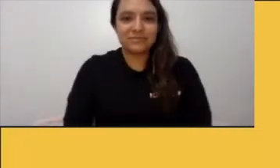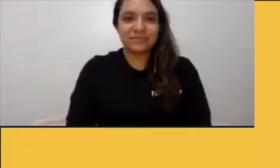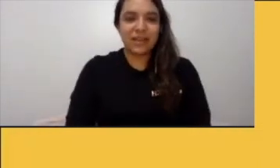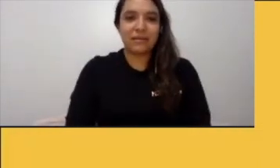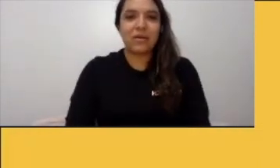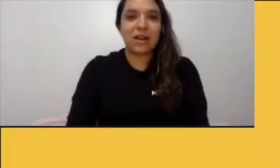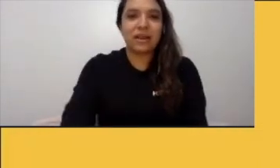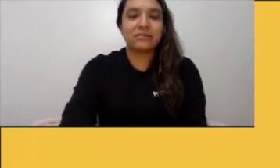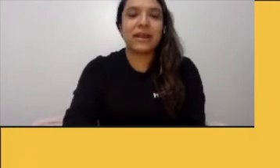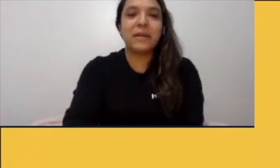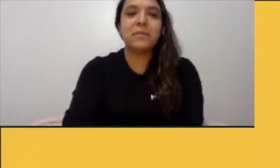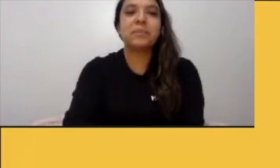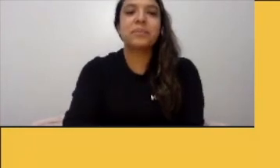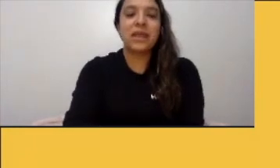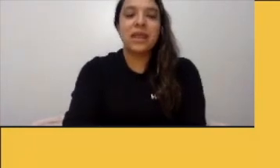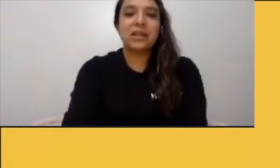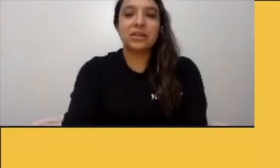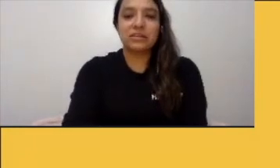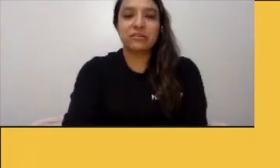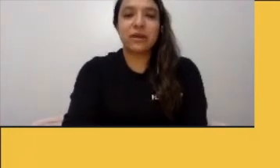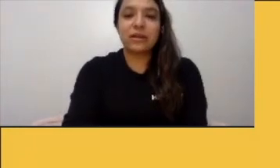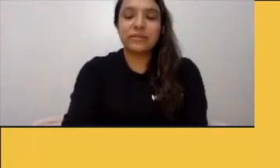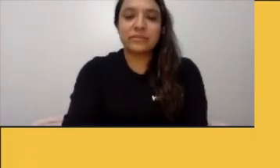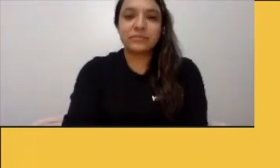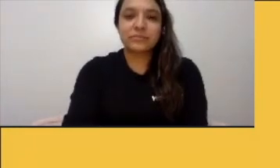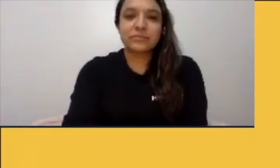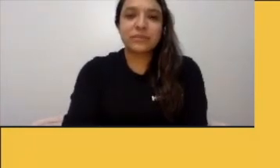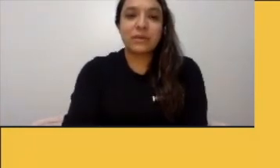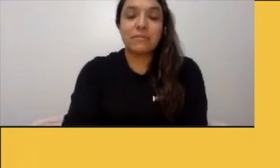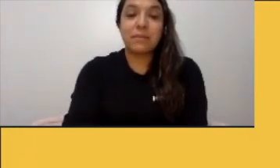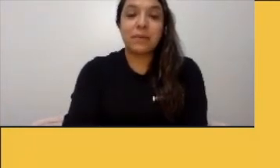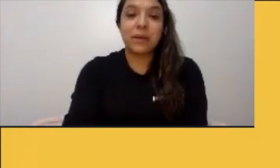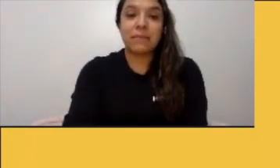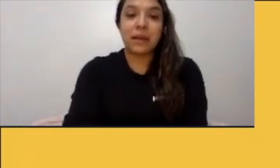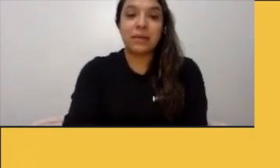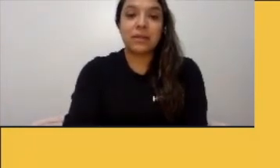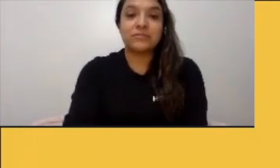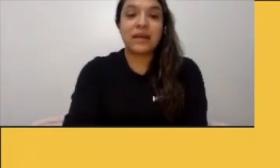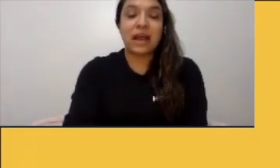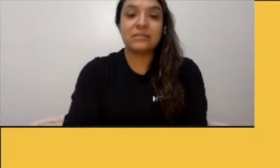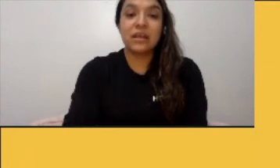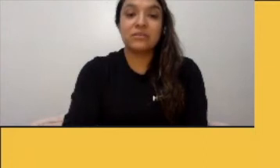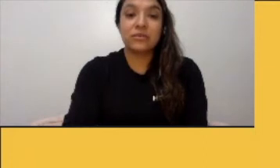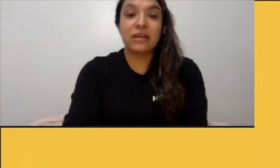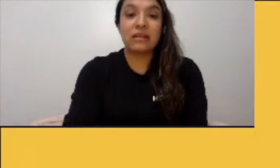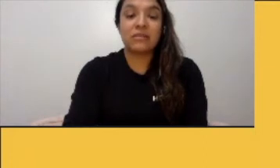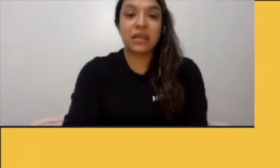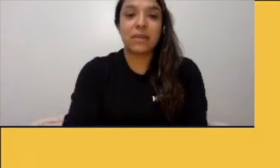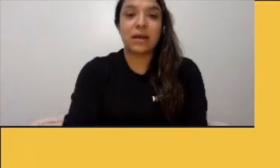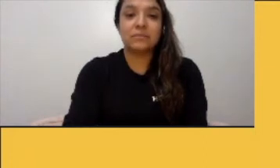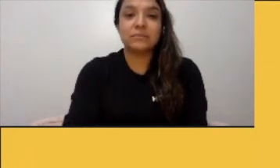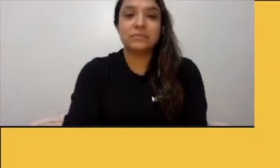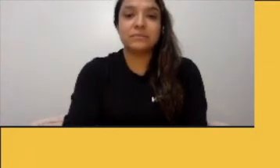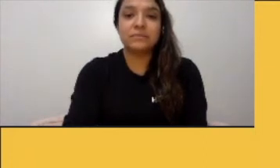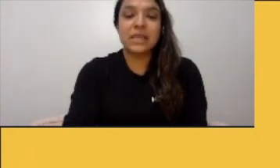robot. Here we go. Are you guys ready? Look at your words. Remember, it might go a little fast, so you guys have to keep